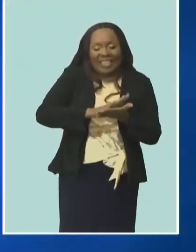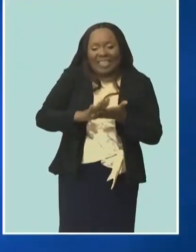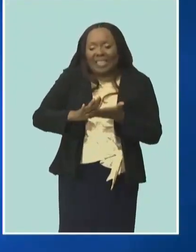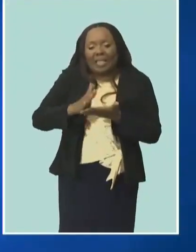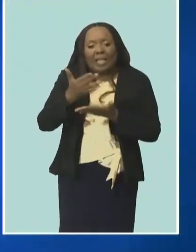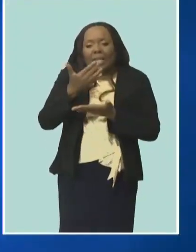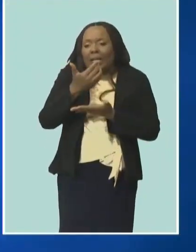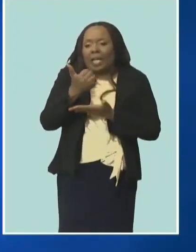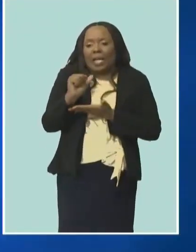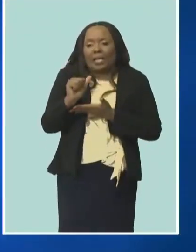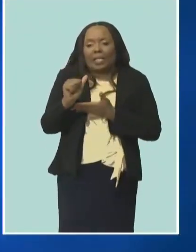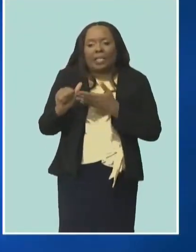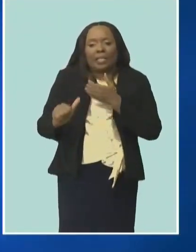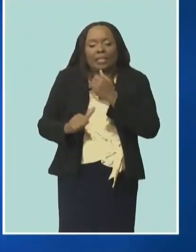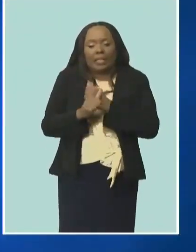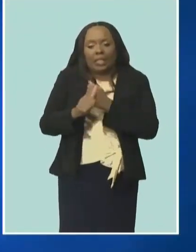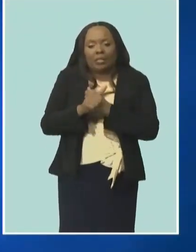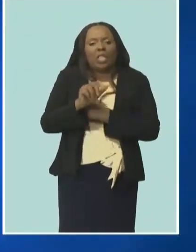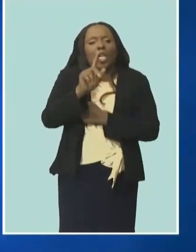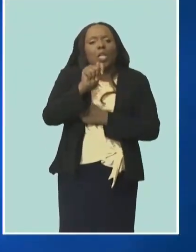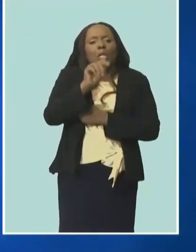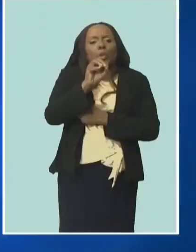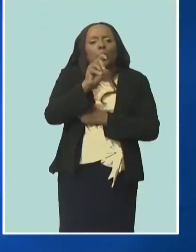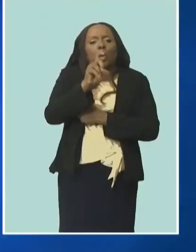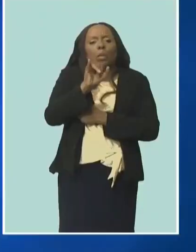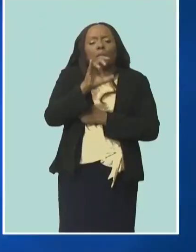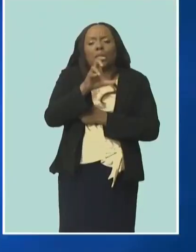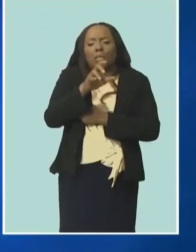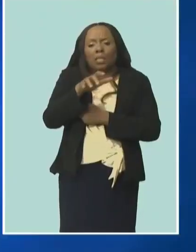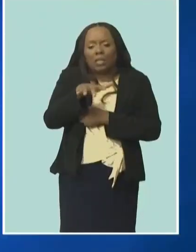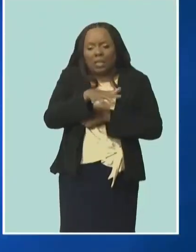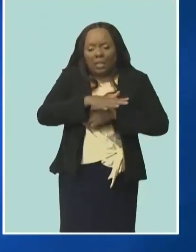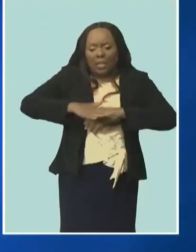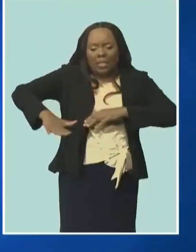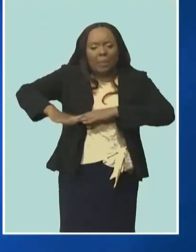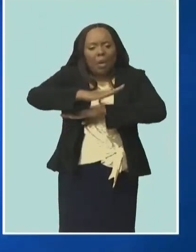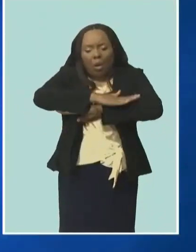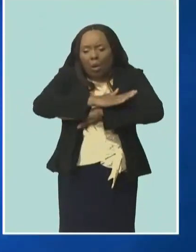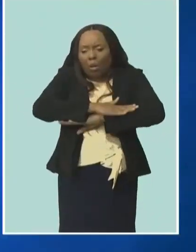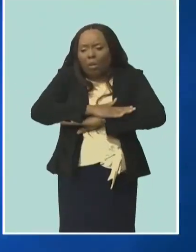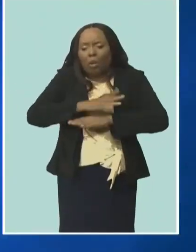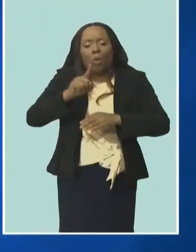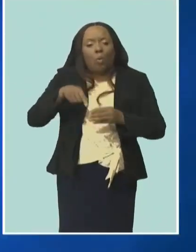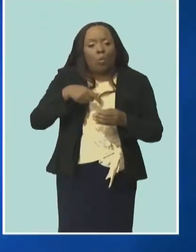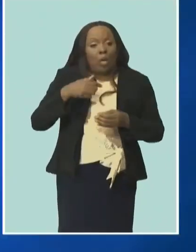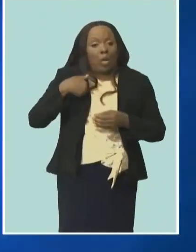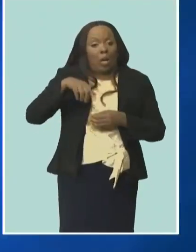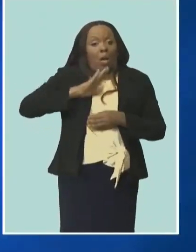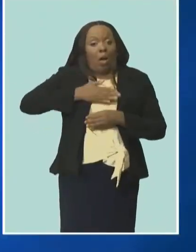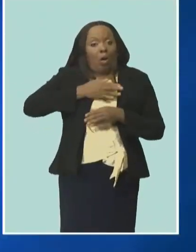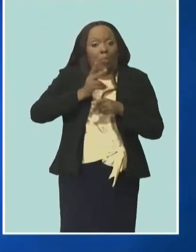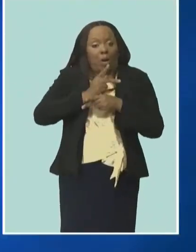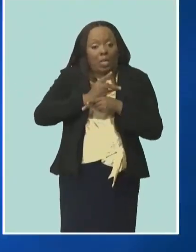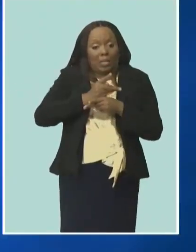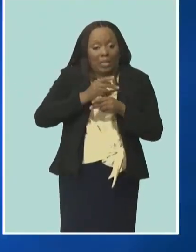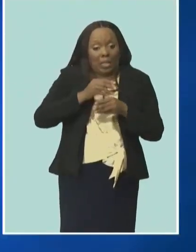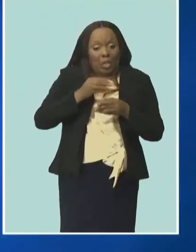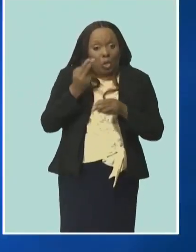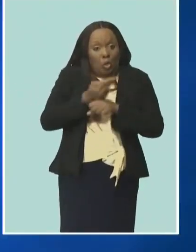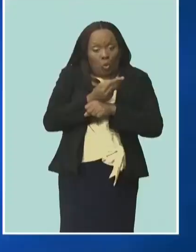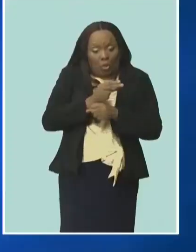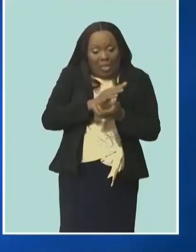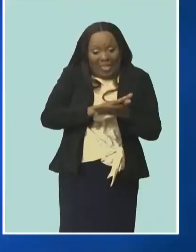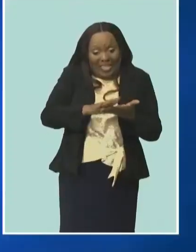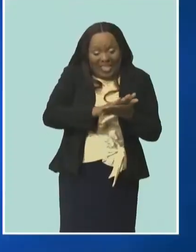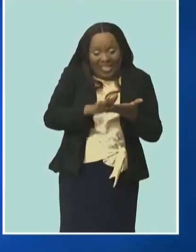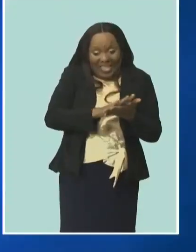chemicals, leaving the area completely sanitized and toxic-free. Some areas may take a while for those chemicals to be removed because we've been